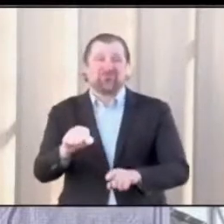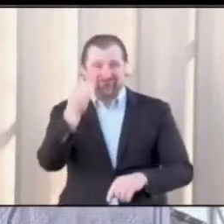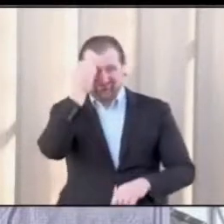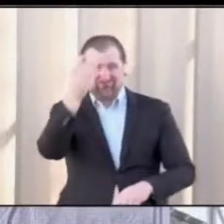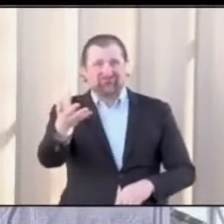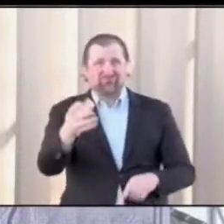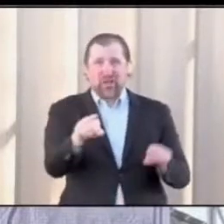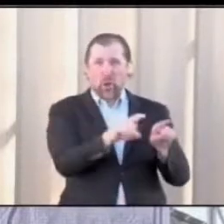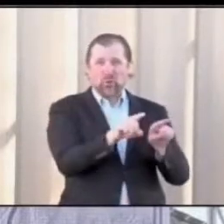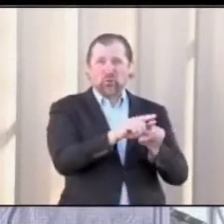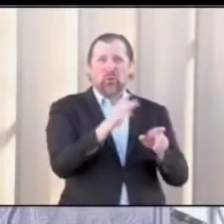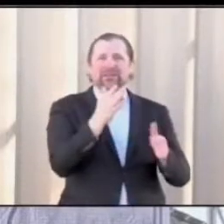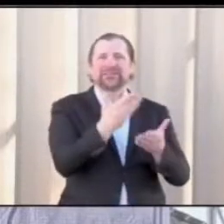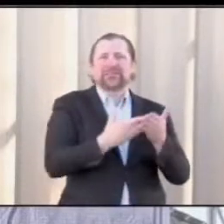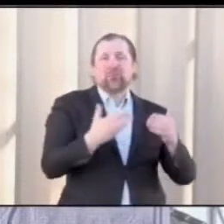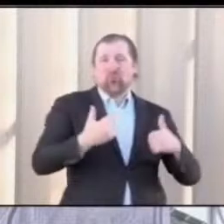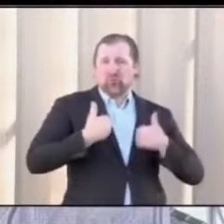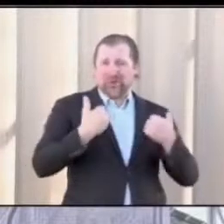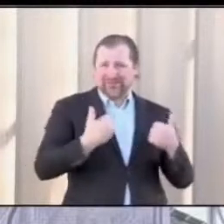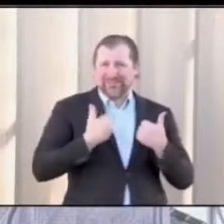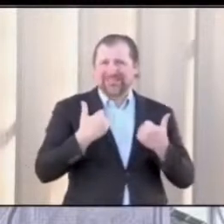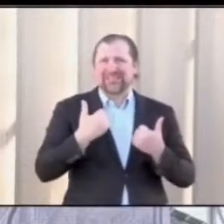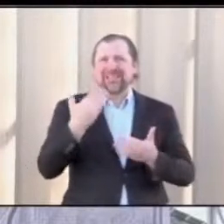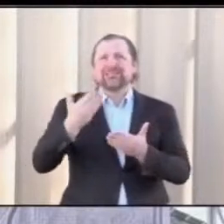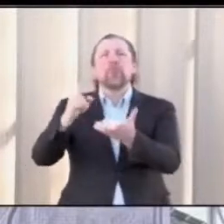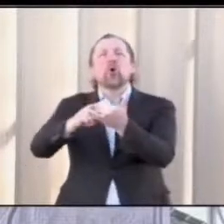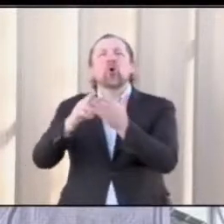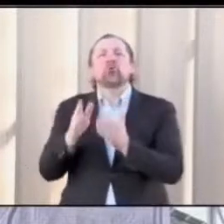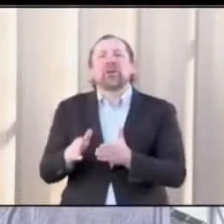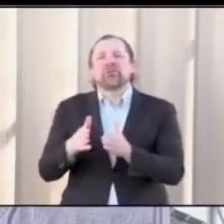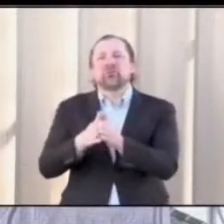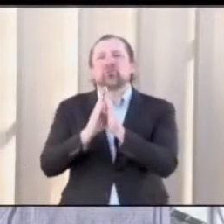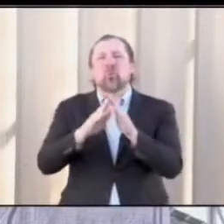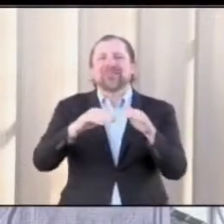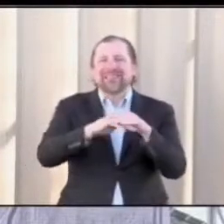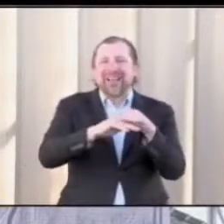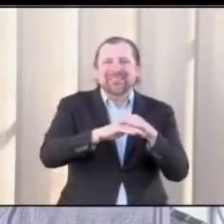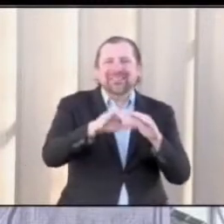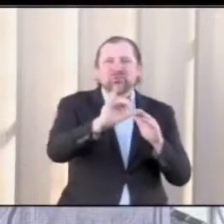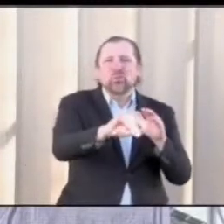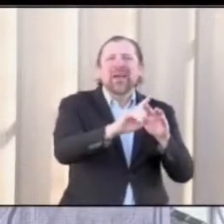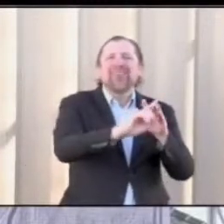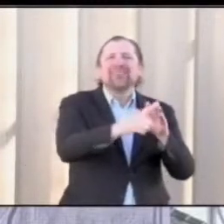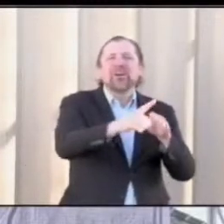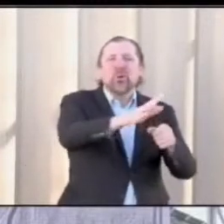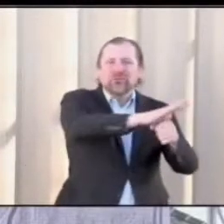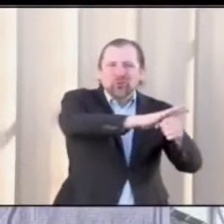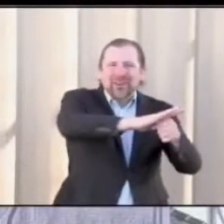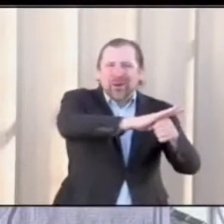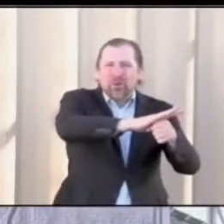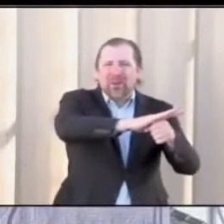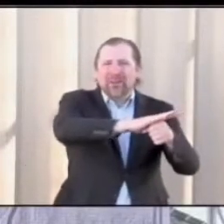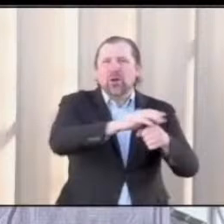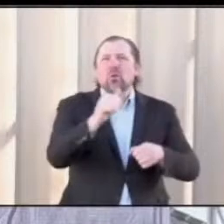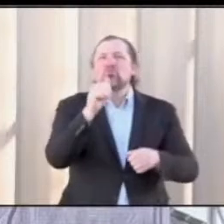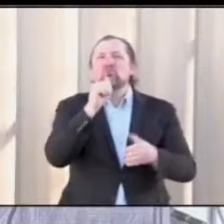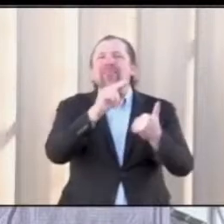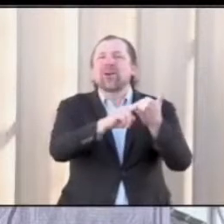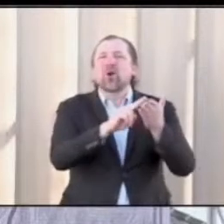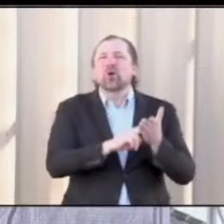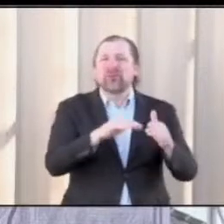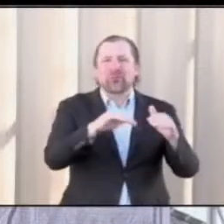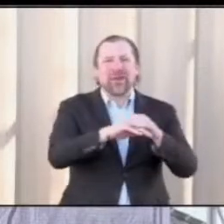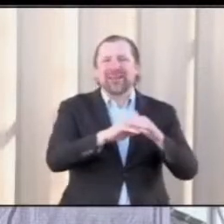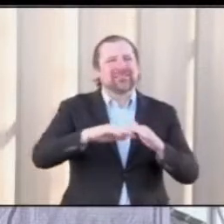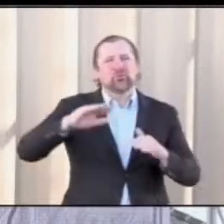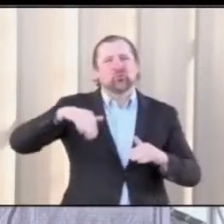aware that some residents have hired private contractors who are requesting access to the evacuation zones. Private contractor access is